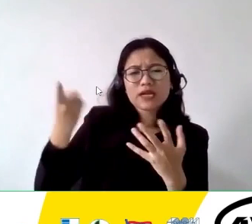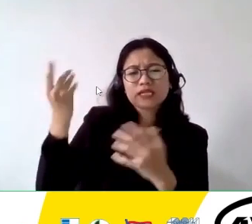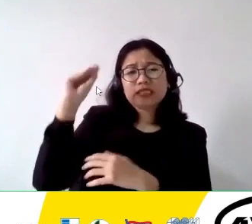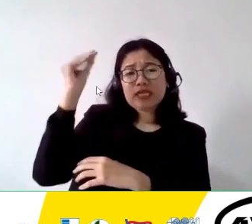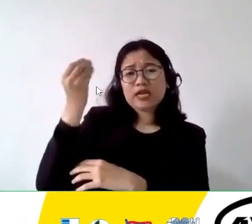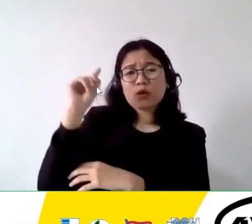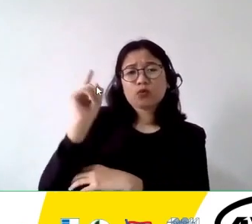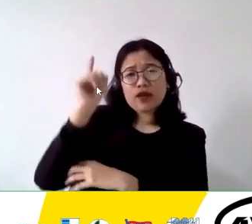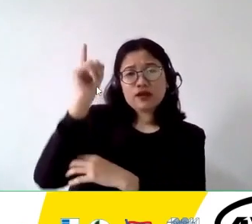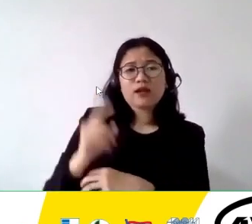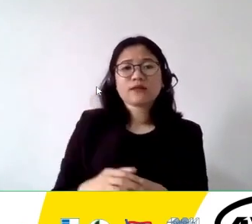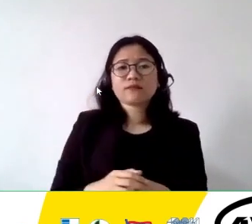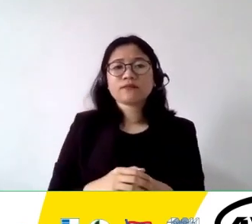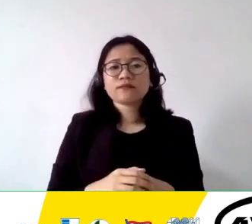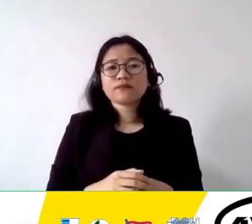actually